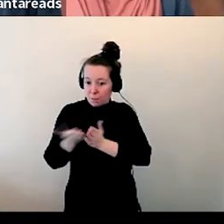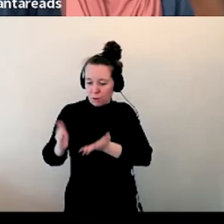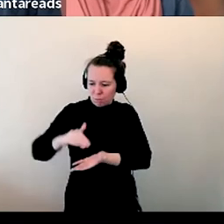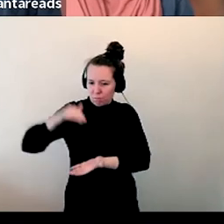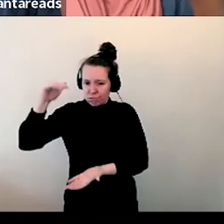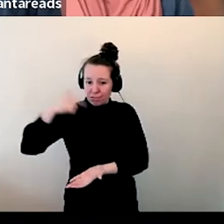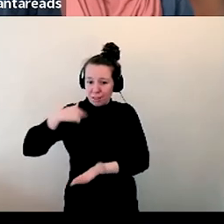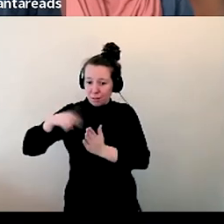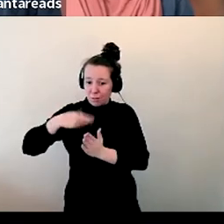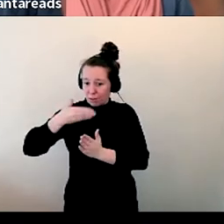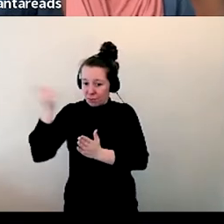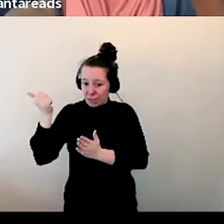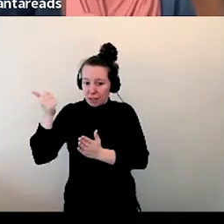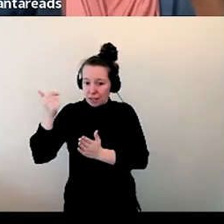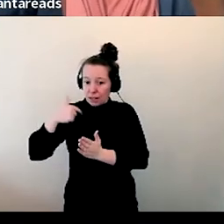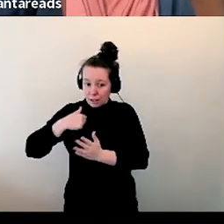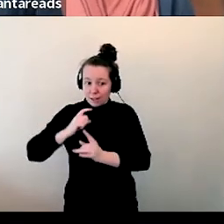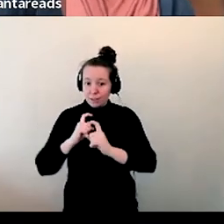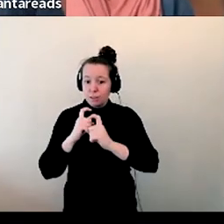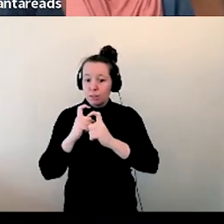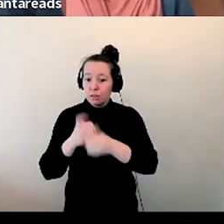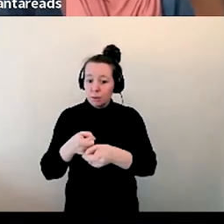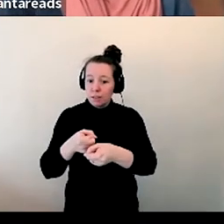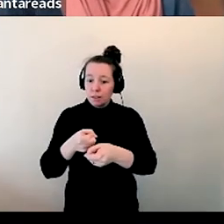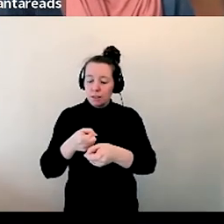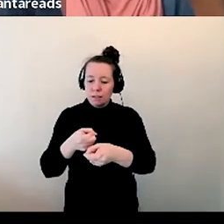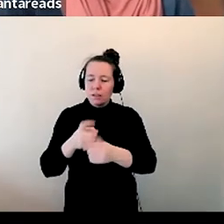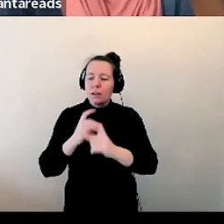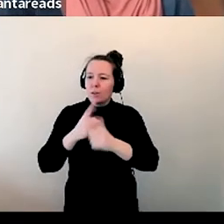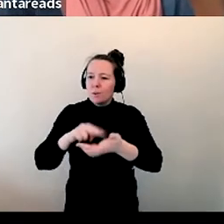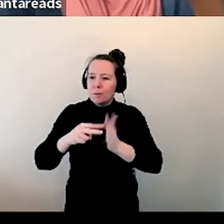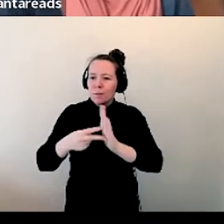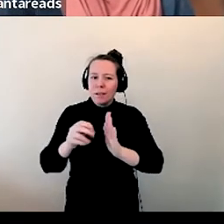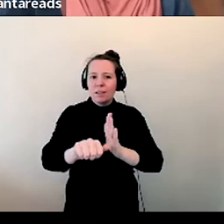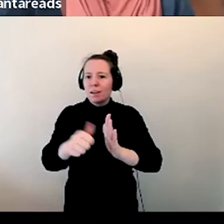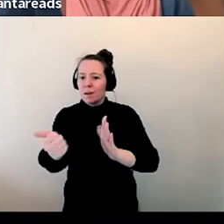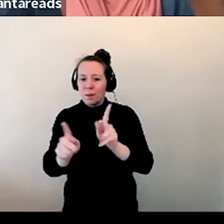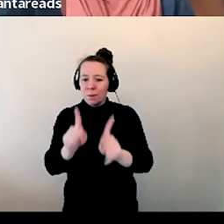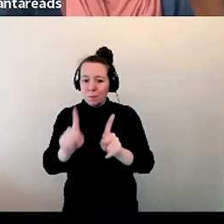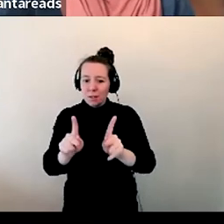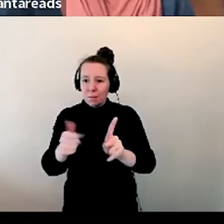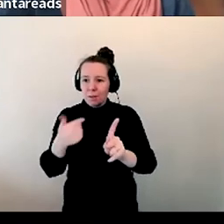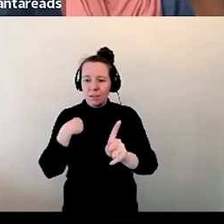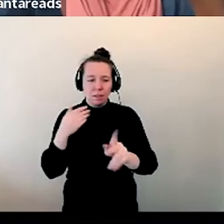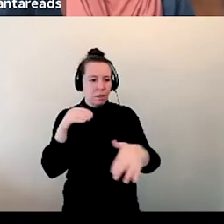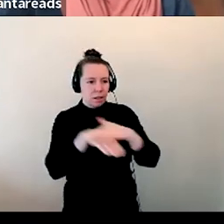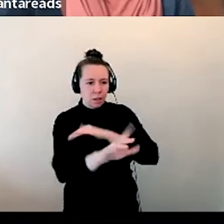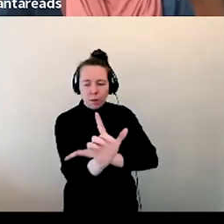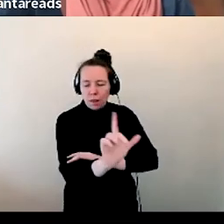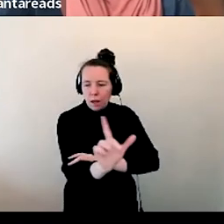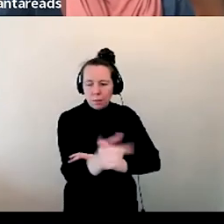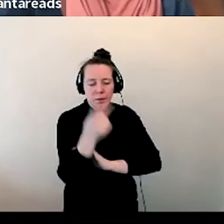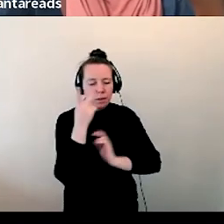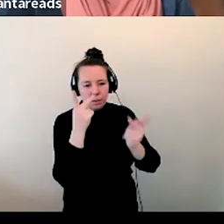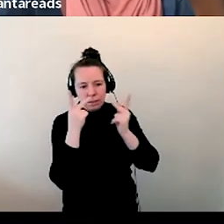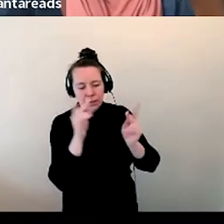people who might love them. Because what I find is people see the libraries, the books are very outdated. A lot of people seek